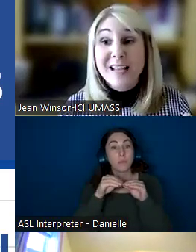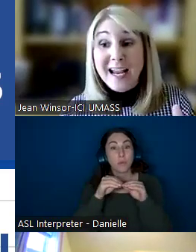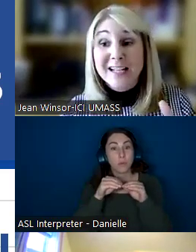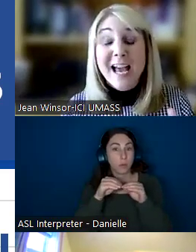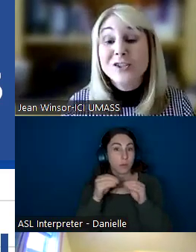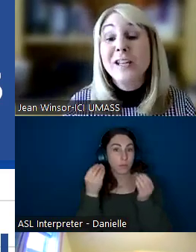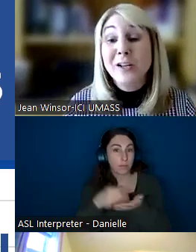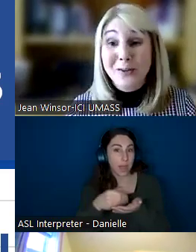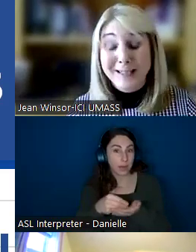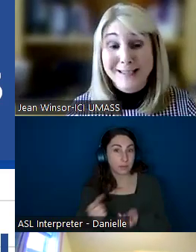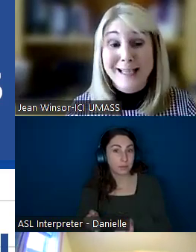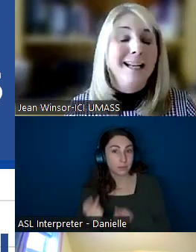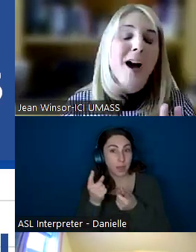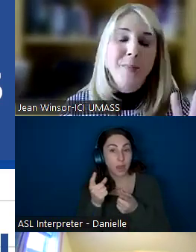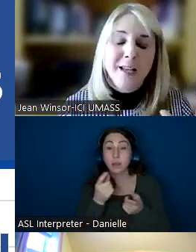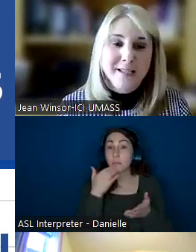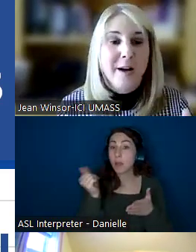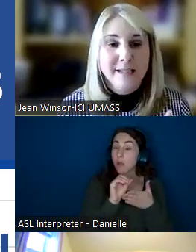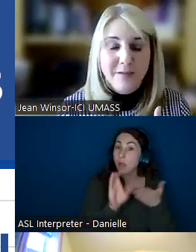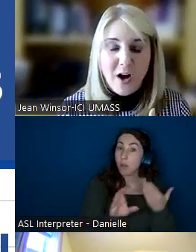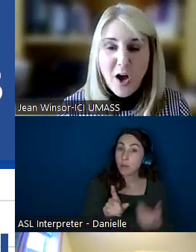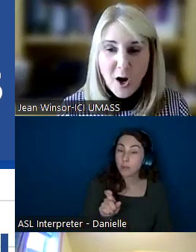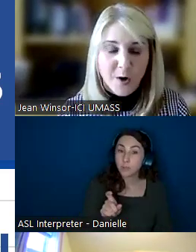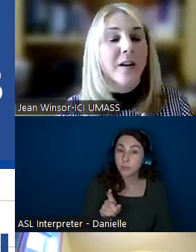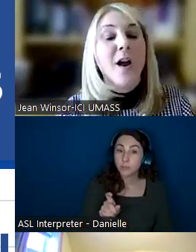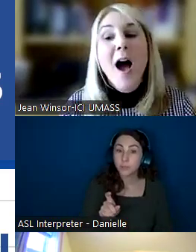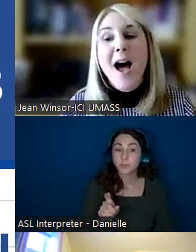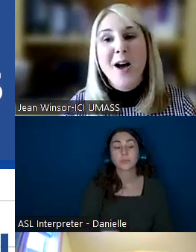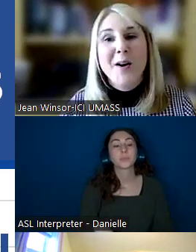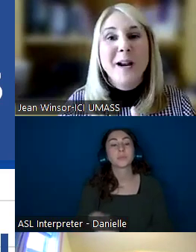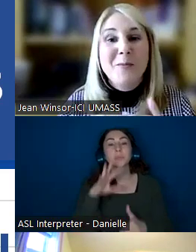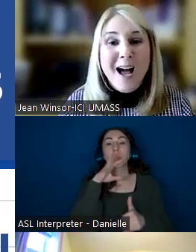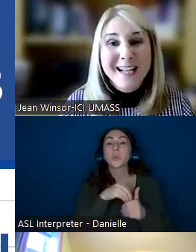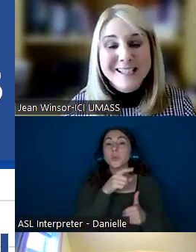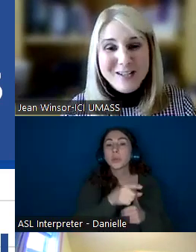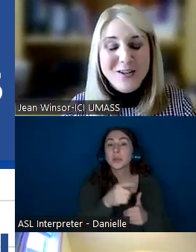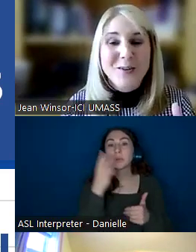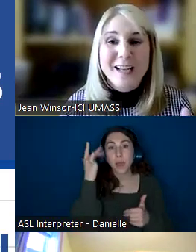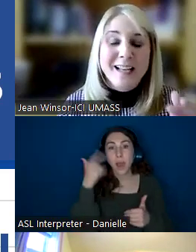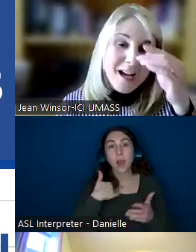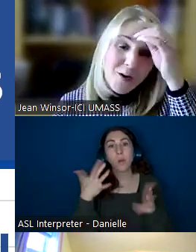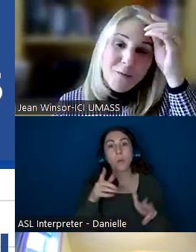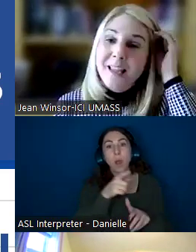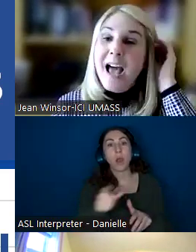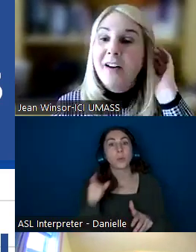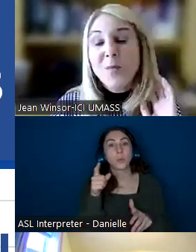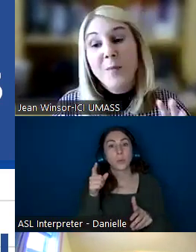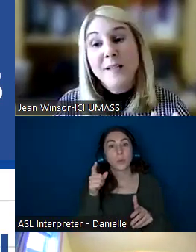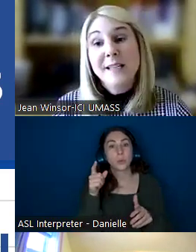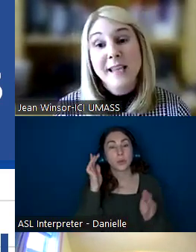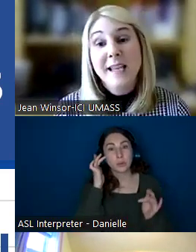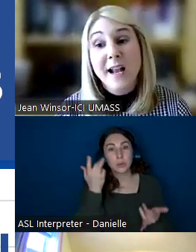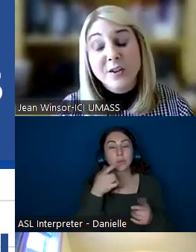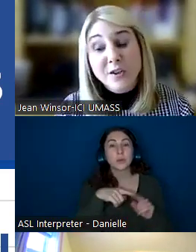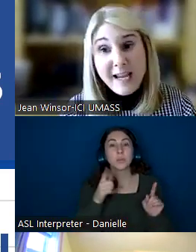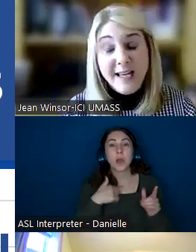I intentionally included this slide, not because I wanted to give you all heartburn, but I wanted you to really have a moment